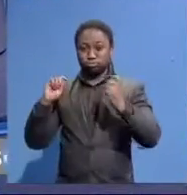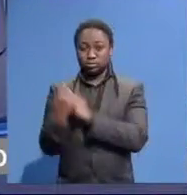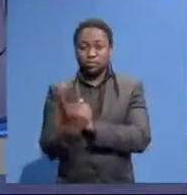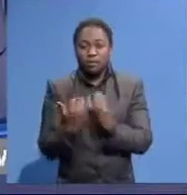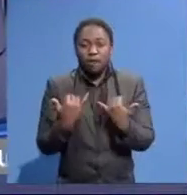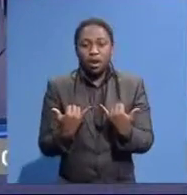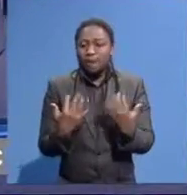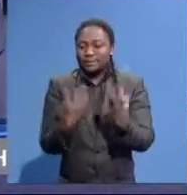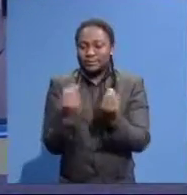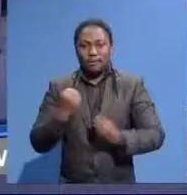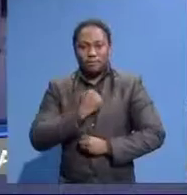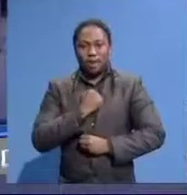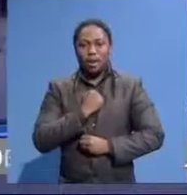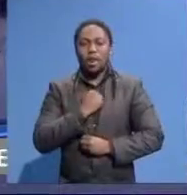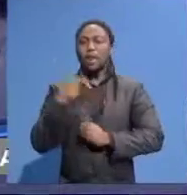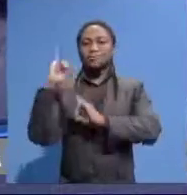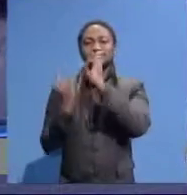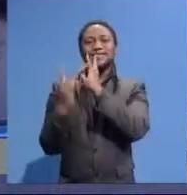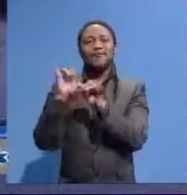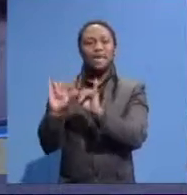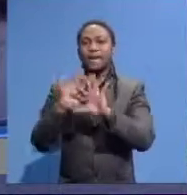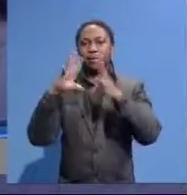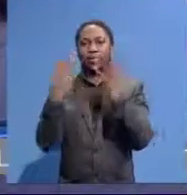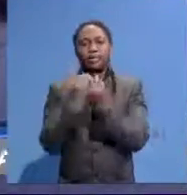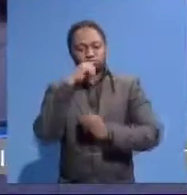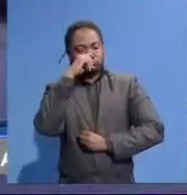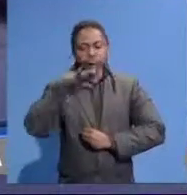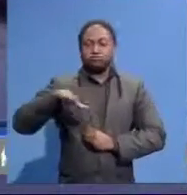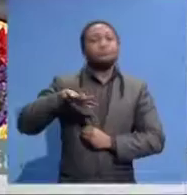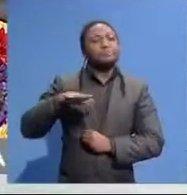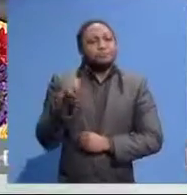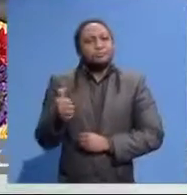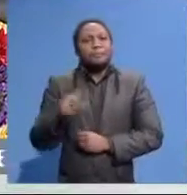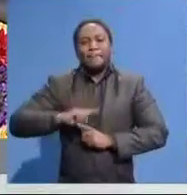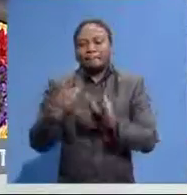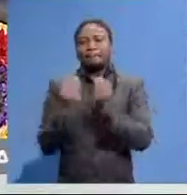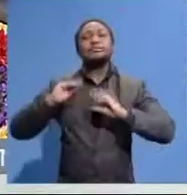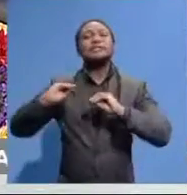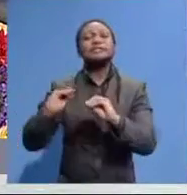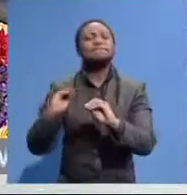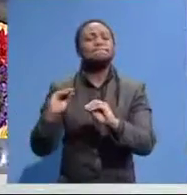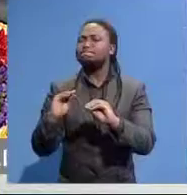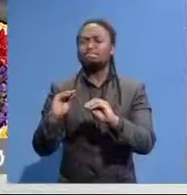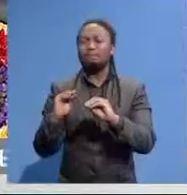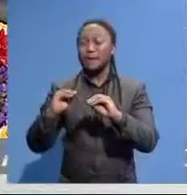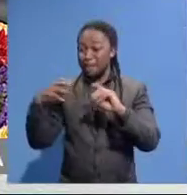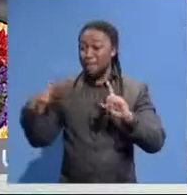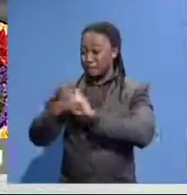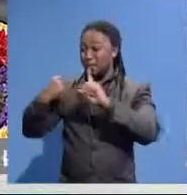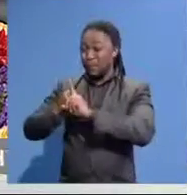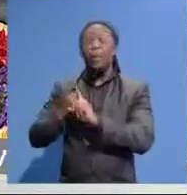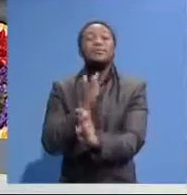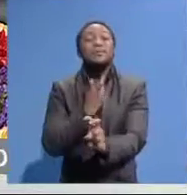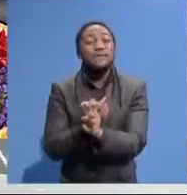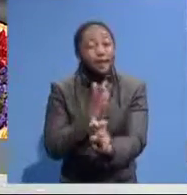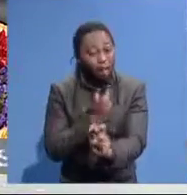the suburb and everything is cool. But we need to take it a bit further and explain to them that this did not come cheap. And like he always says, Mandela, that it